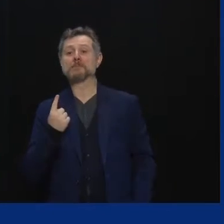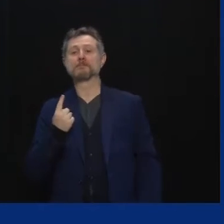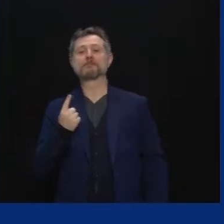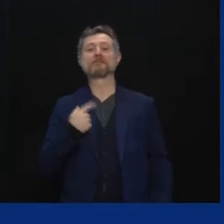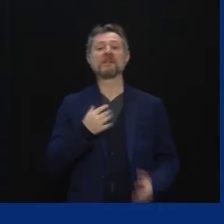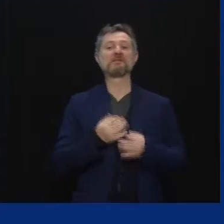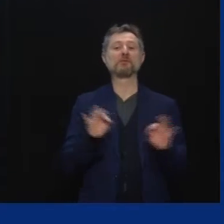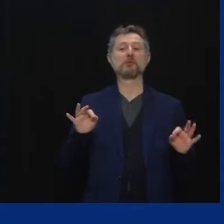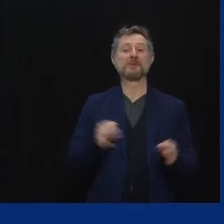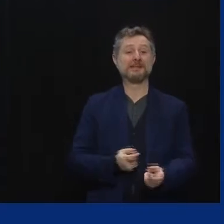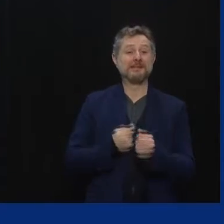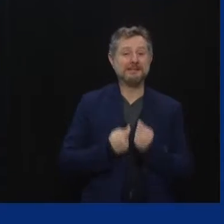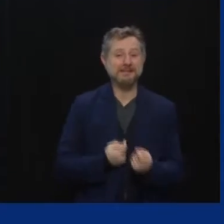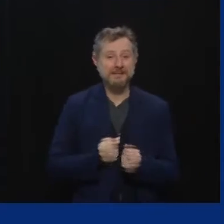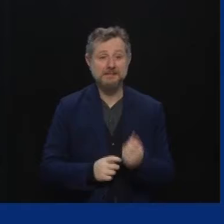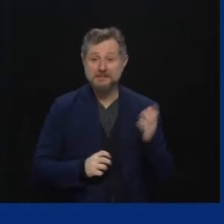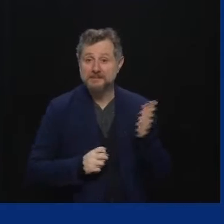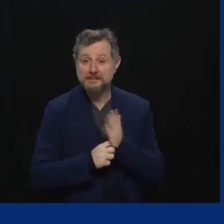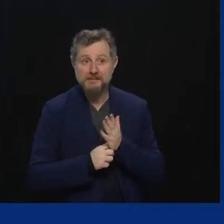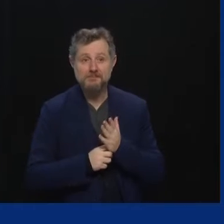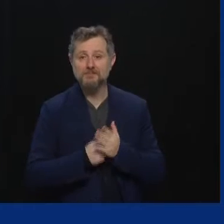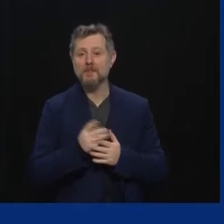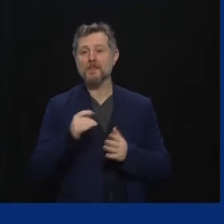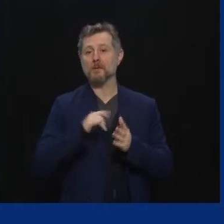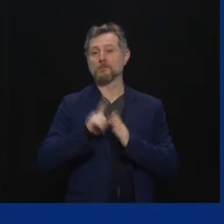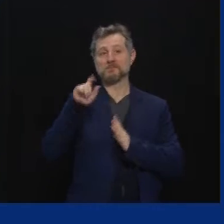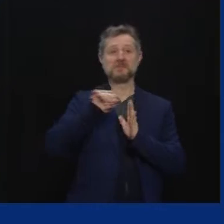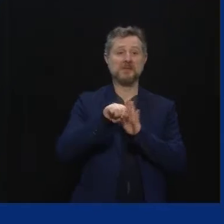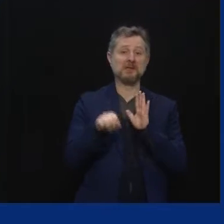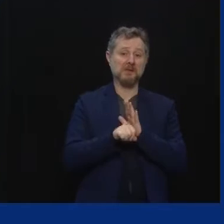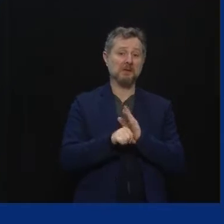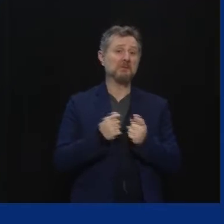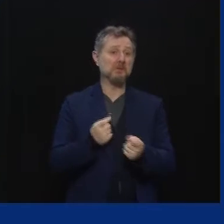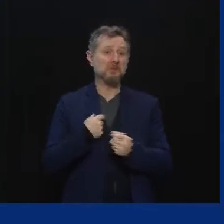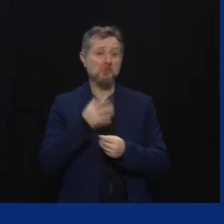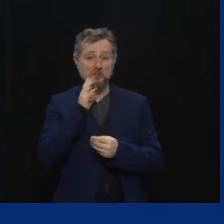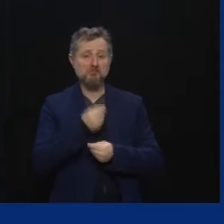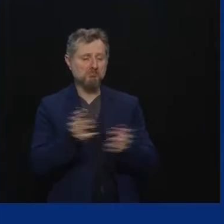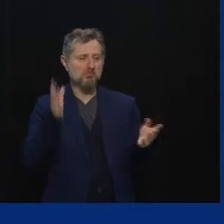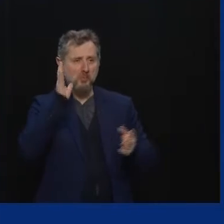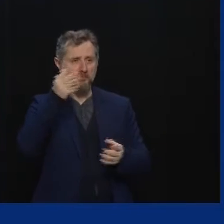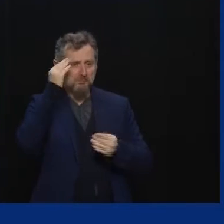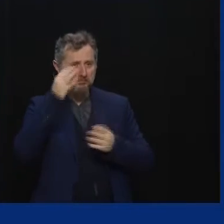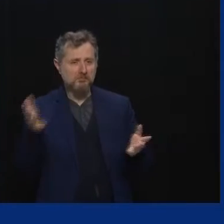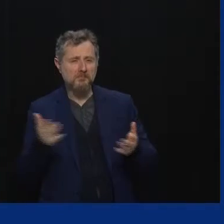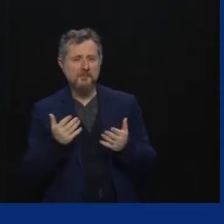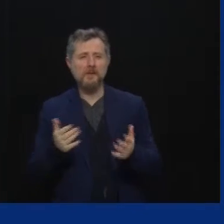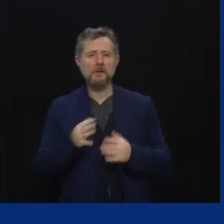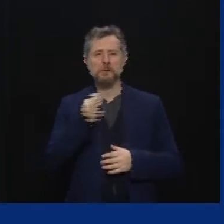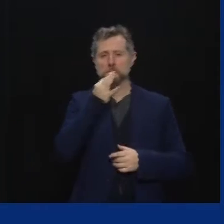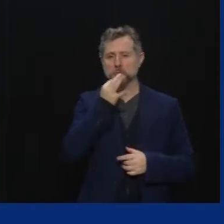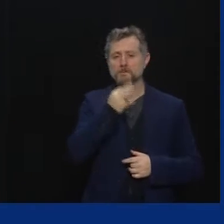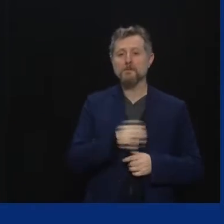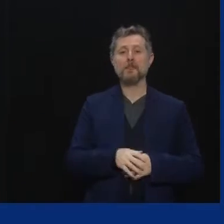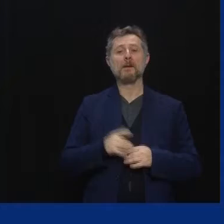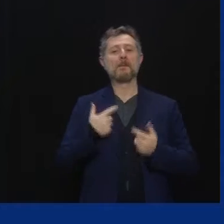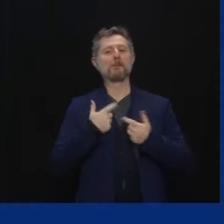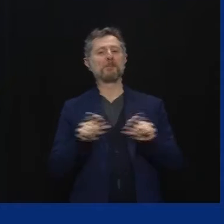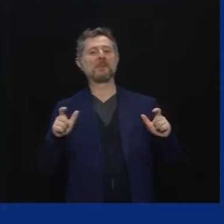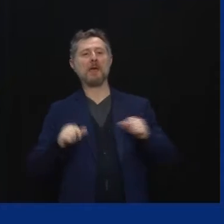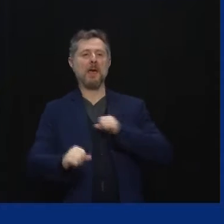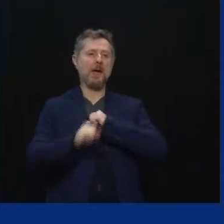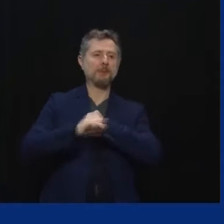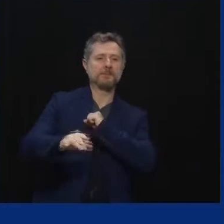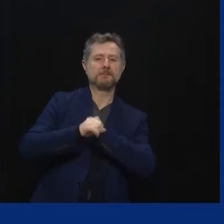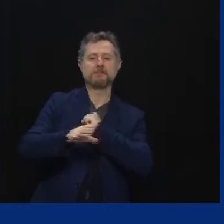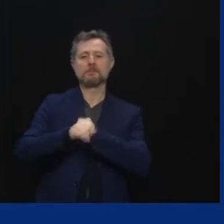kids at our state facilities. We'll be getting that information out to everyone. We're also announcing a major Boost Up New York campaign, a